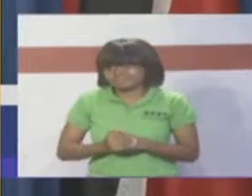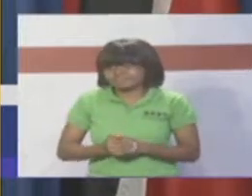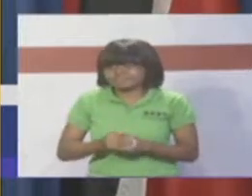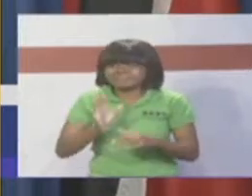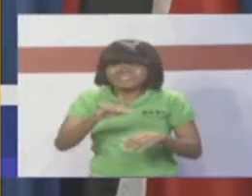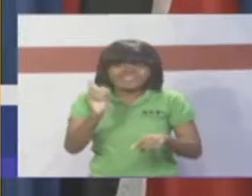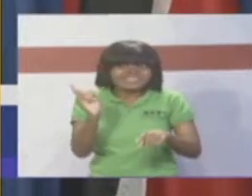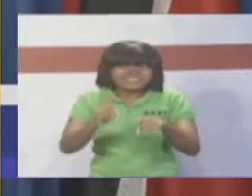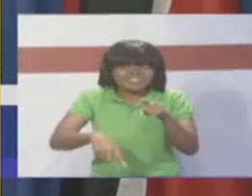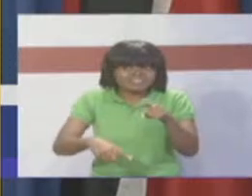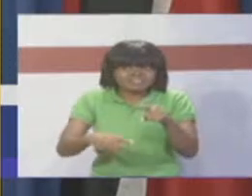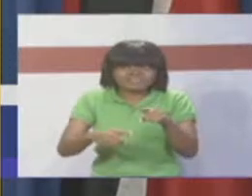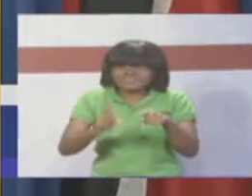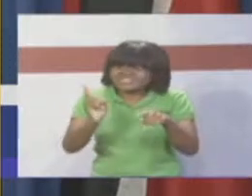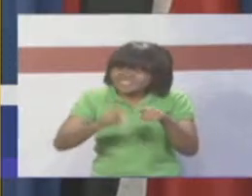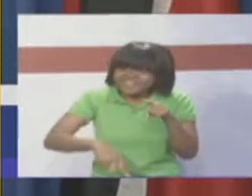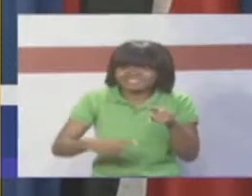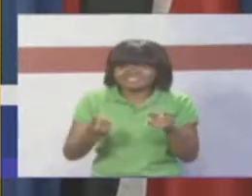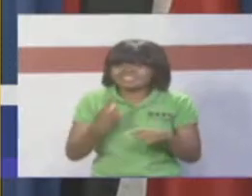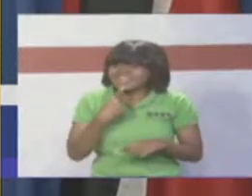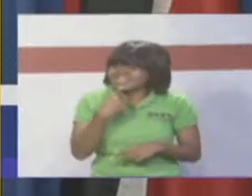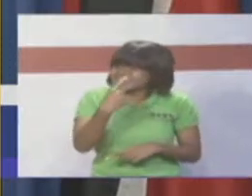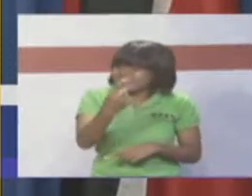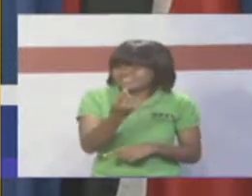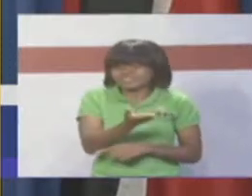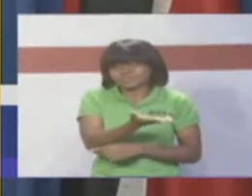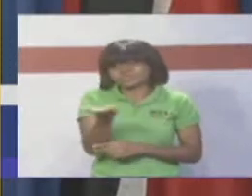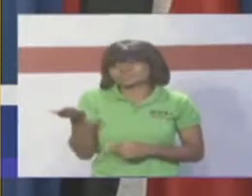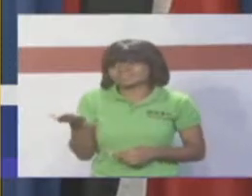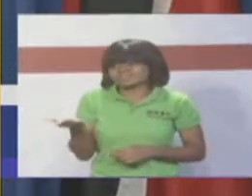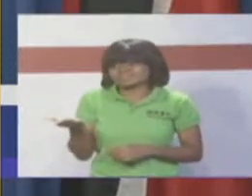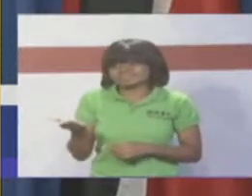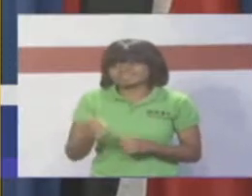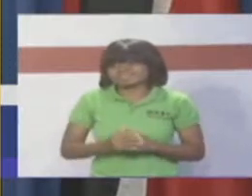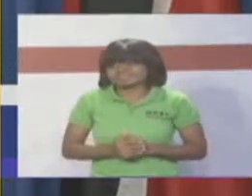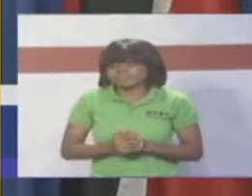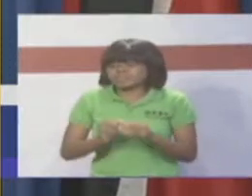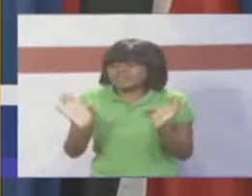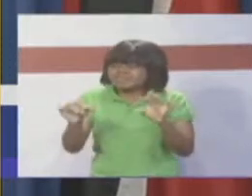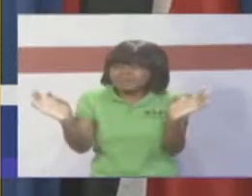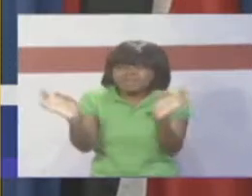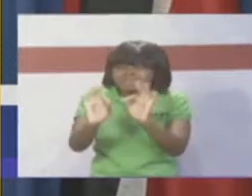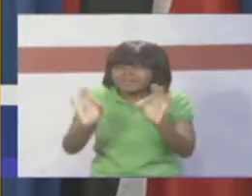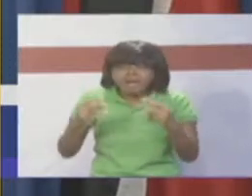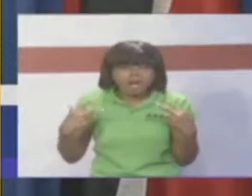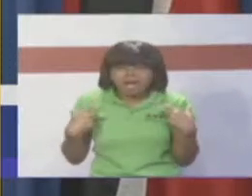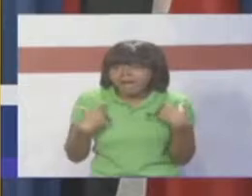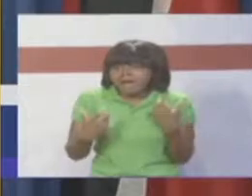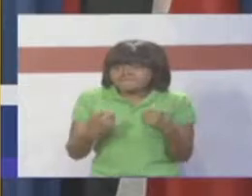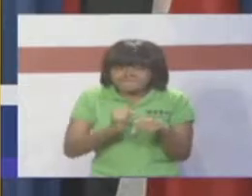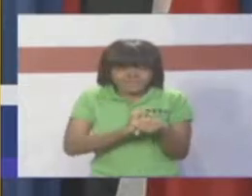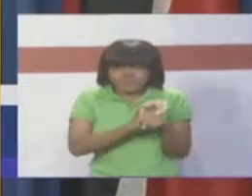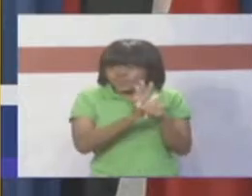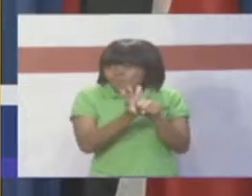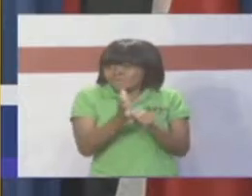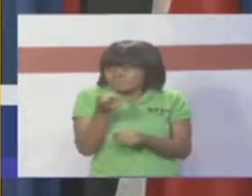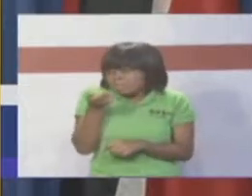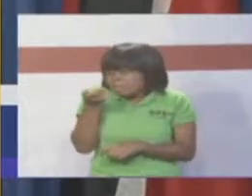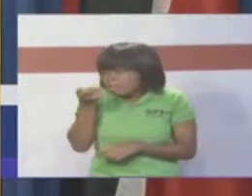truthfully say that the virus is not in our population. Even